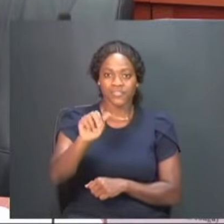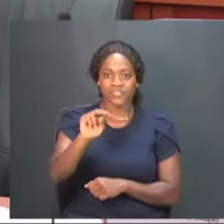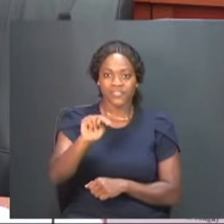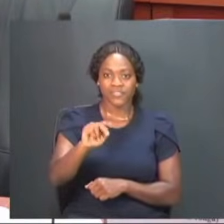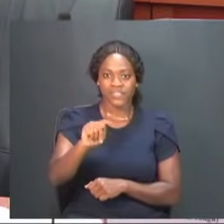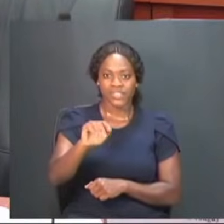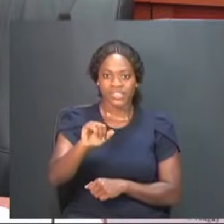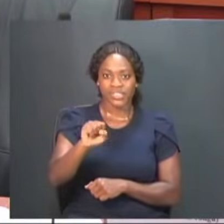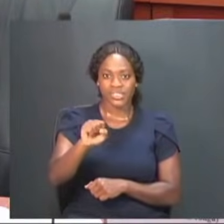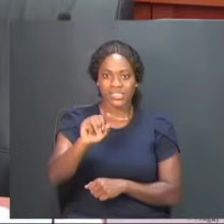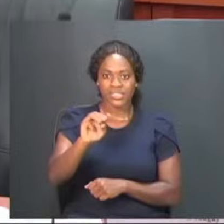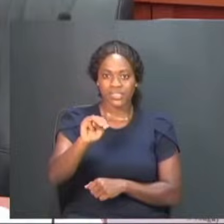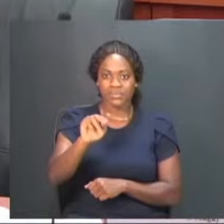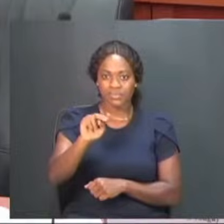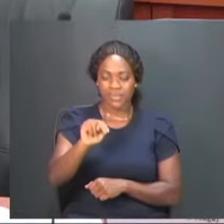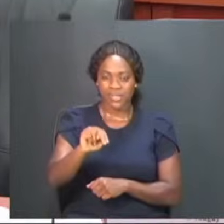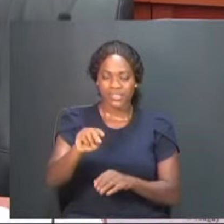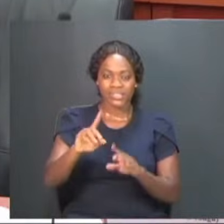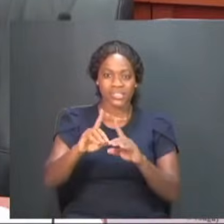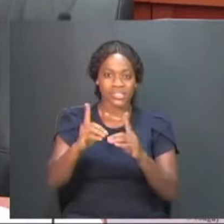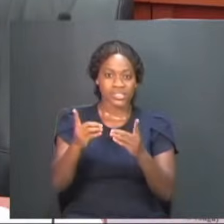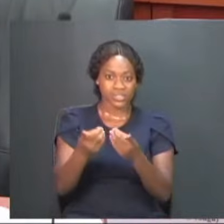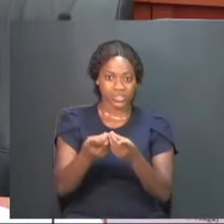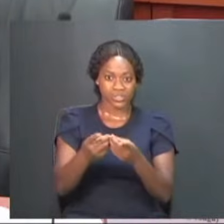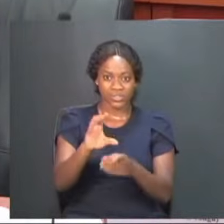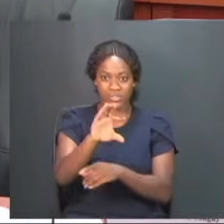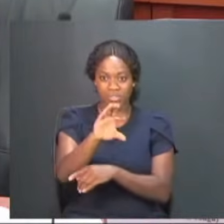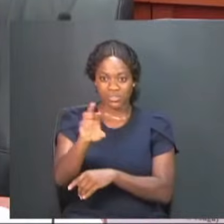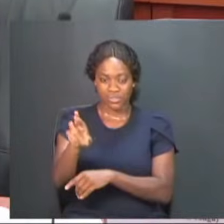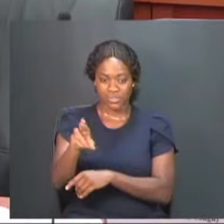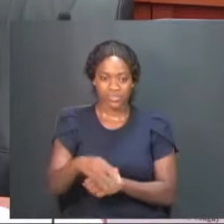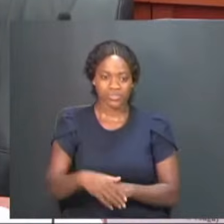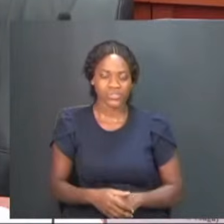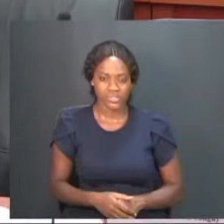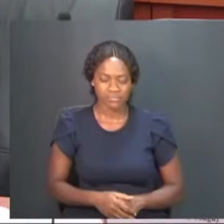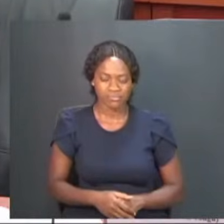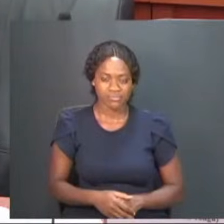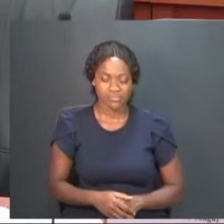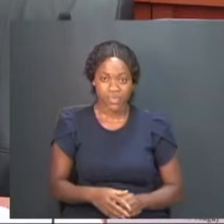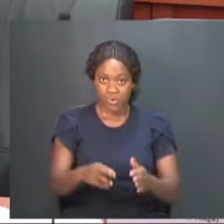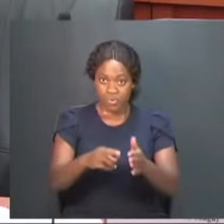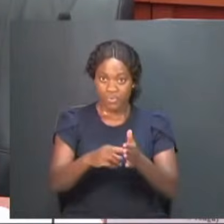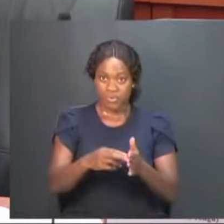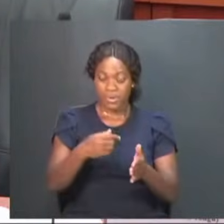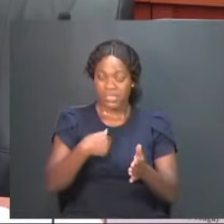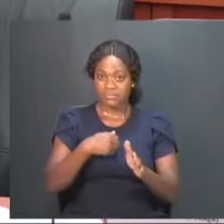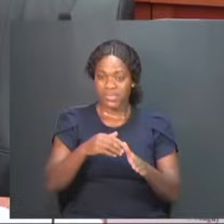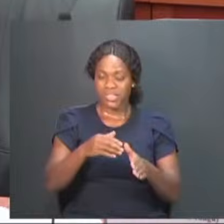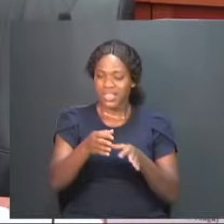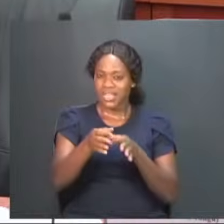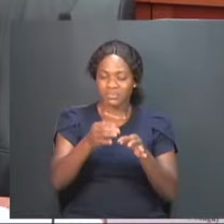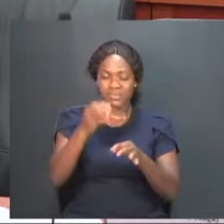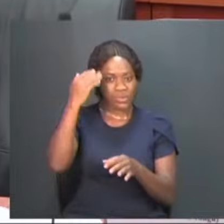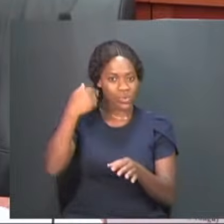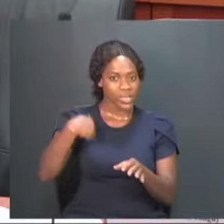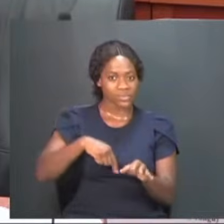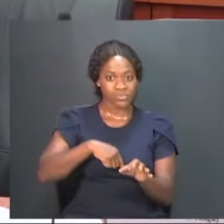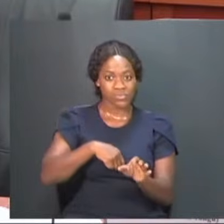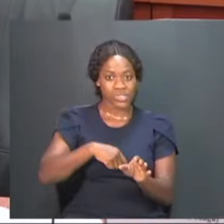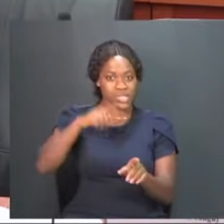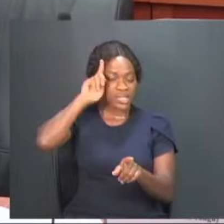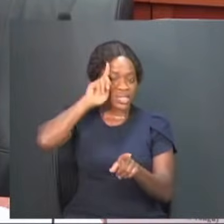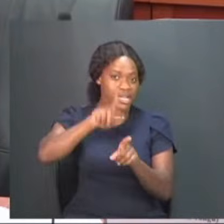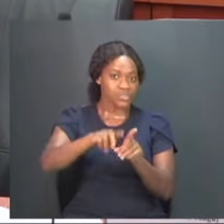Mr. Speaker, I've been asked to adduce reasons why we are withdrawing